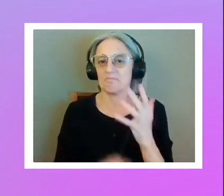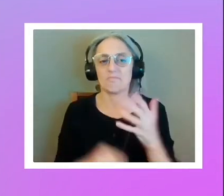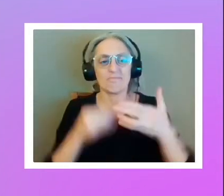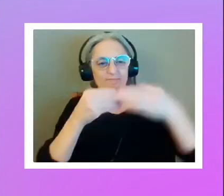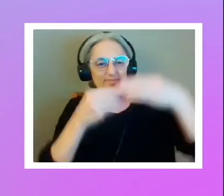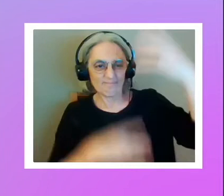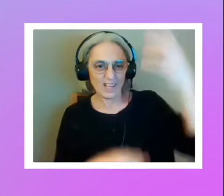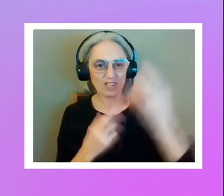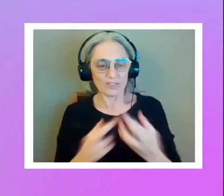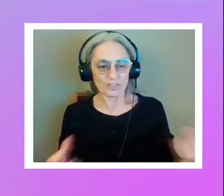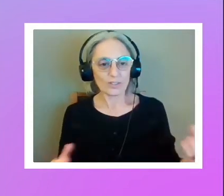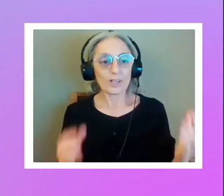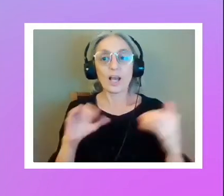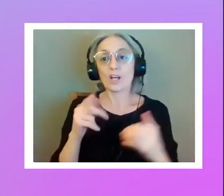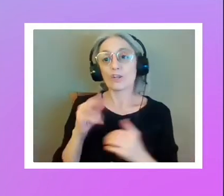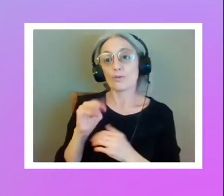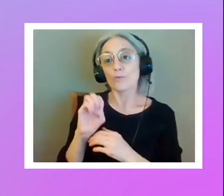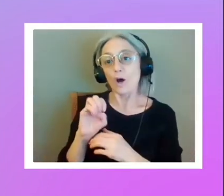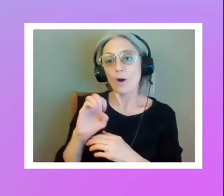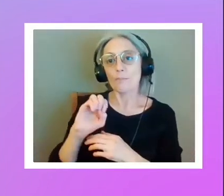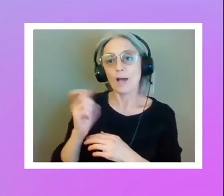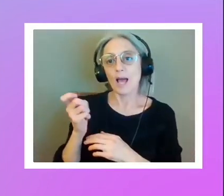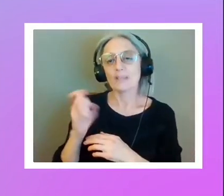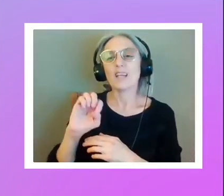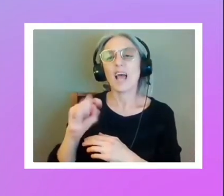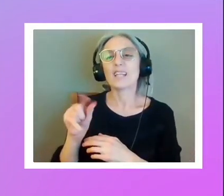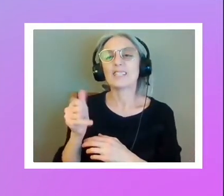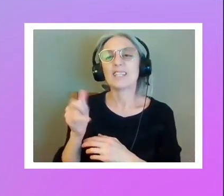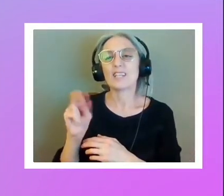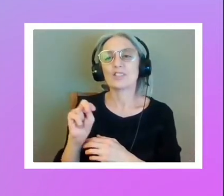also have that Chrome Axe extension as well.